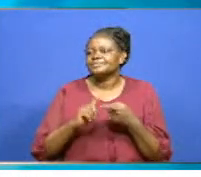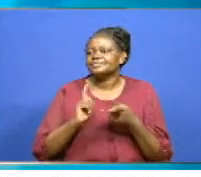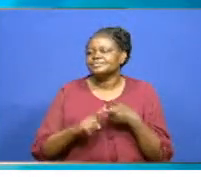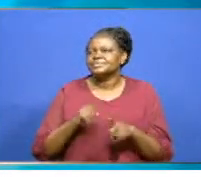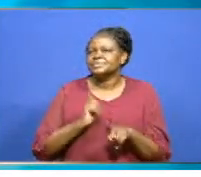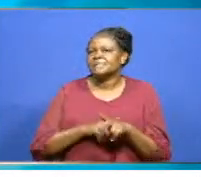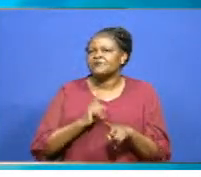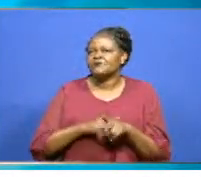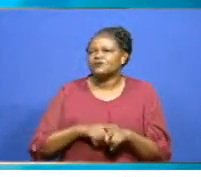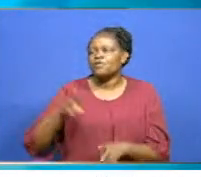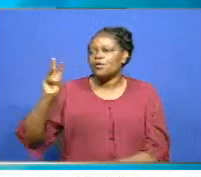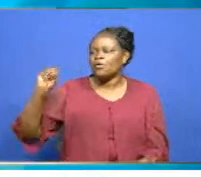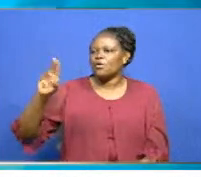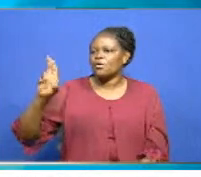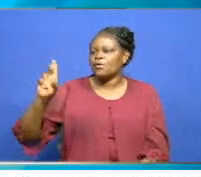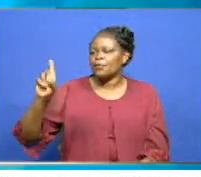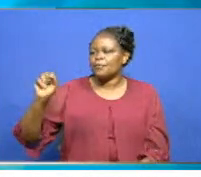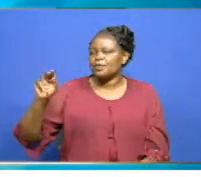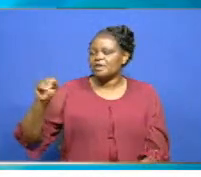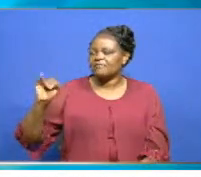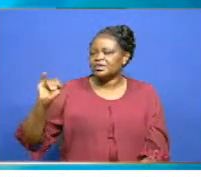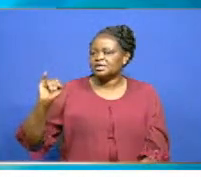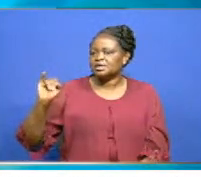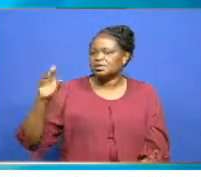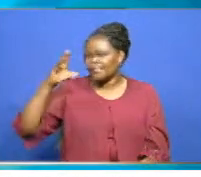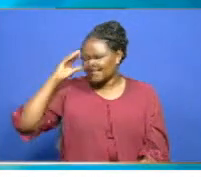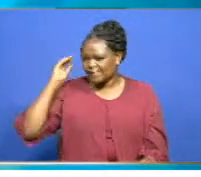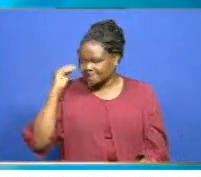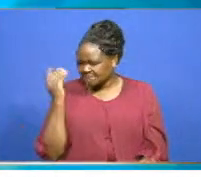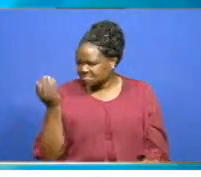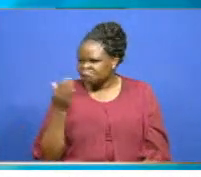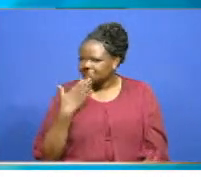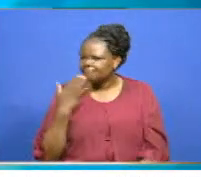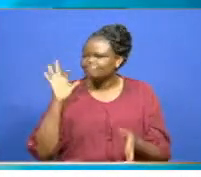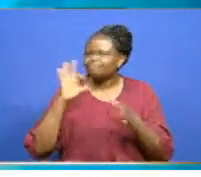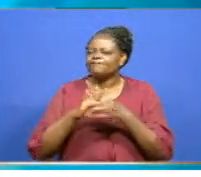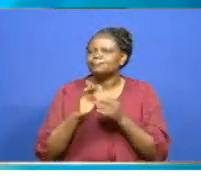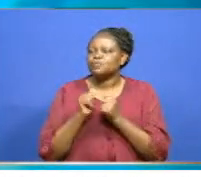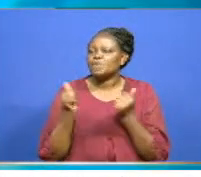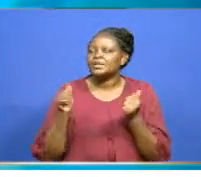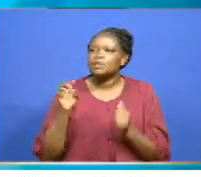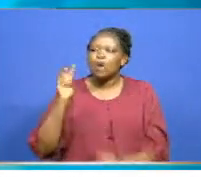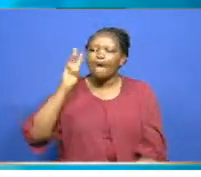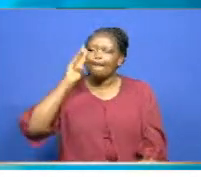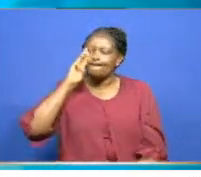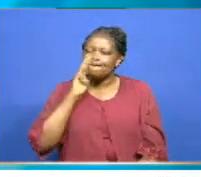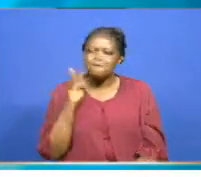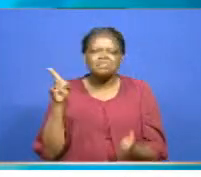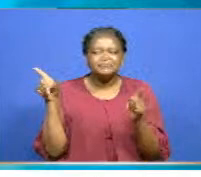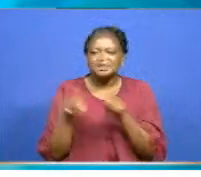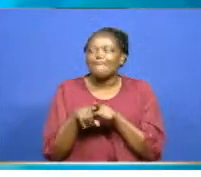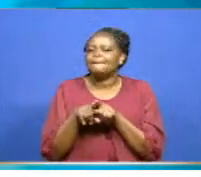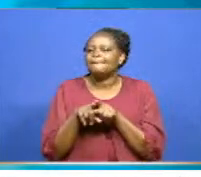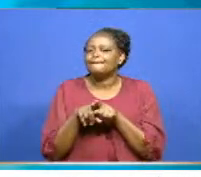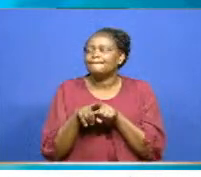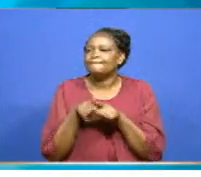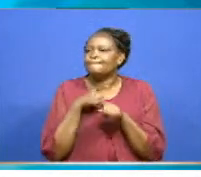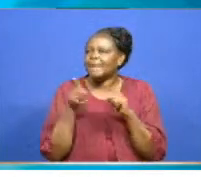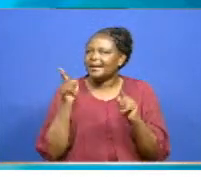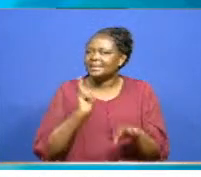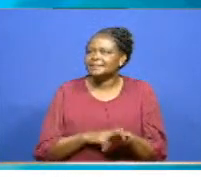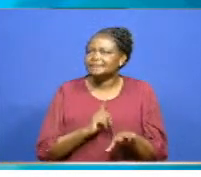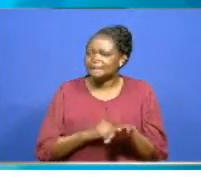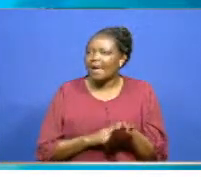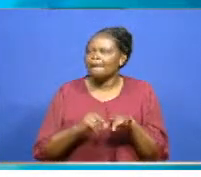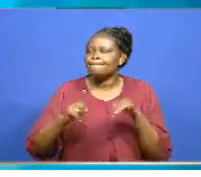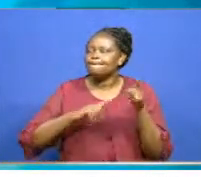Moses Mudavadi himself, Luhyas were united in their way of doing things. Wamalwa Kijana the same, there was all that song. But the time came